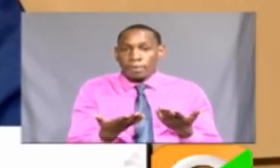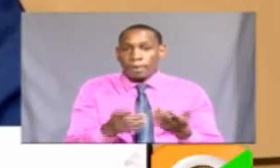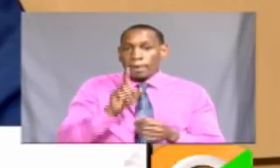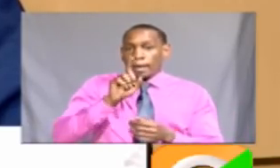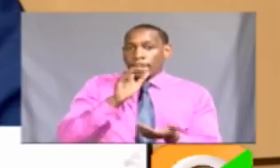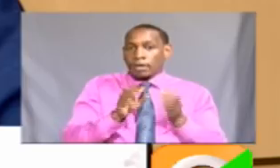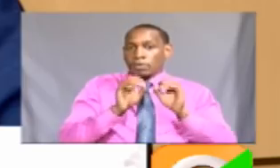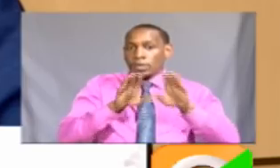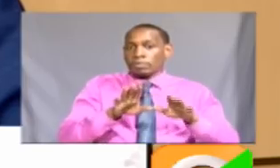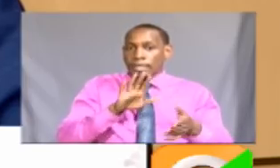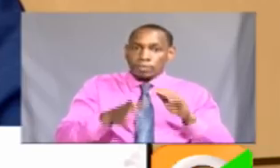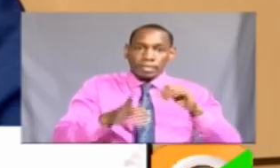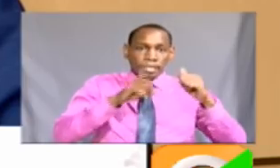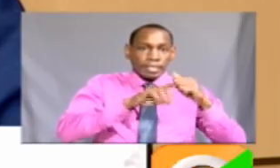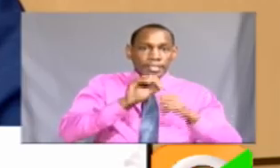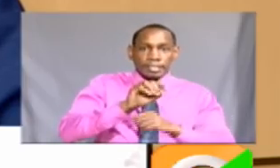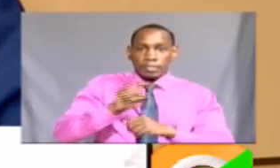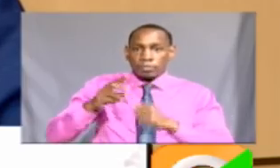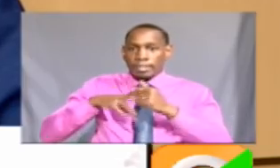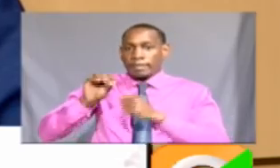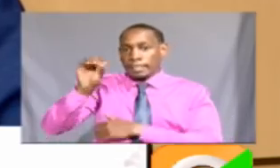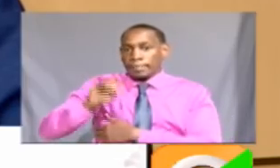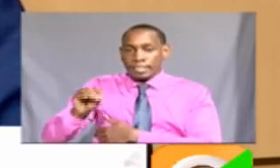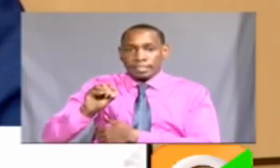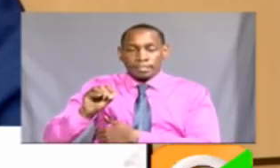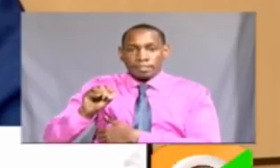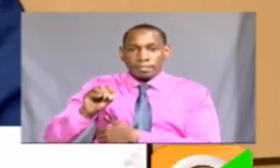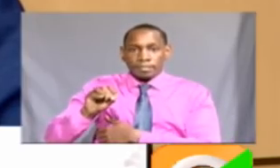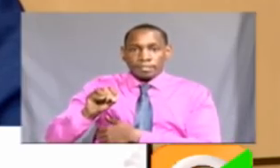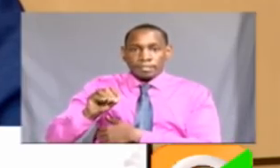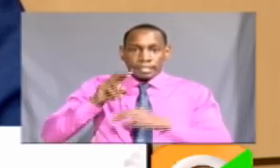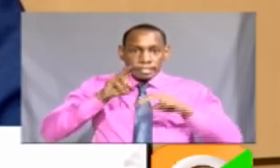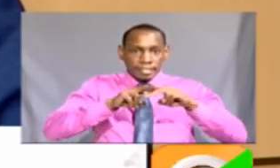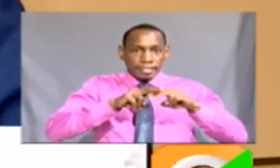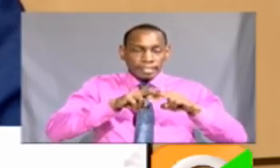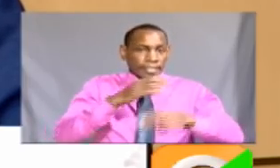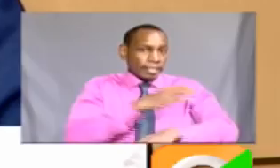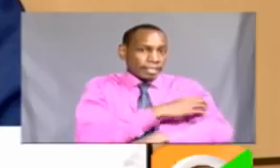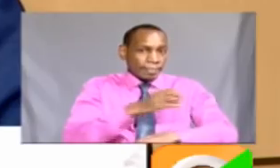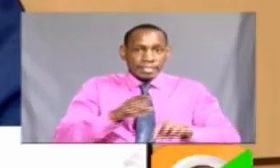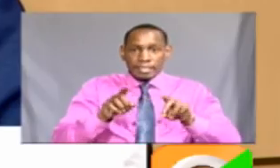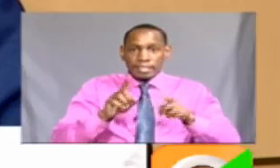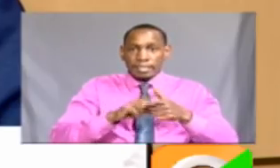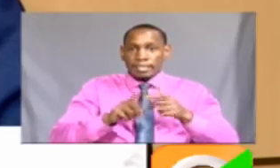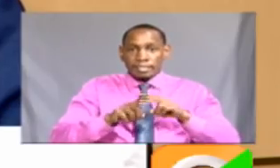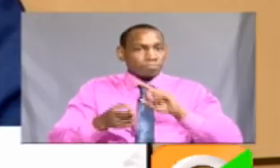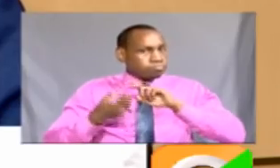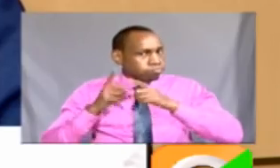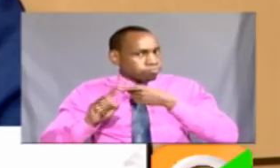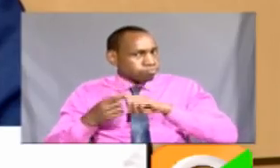to lose about 60 to 70% of your seating space. And then you'll start asking